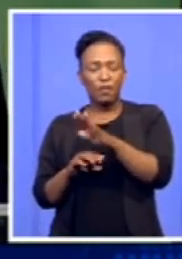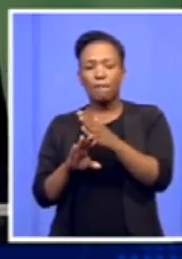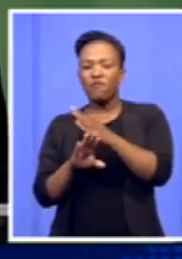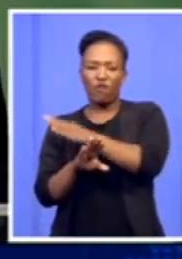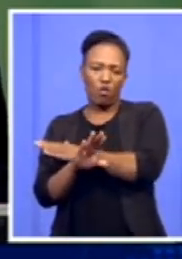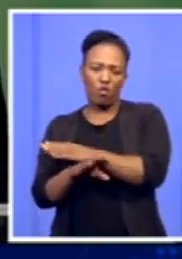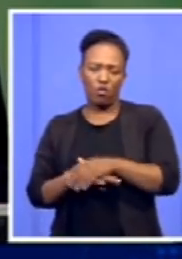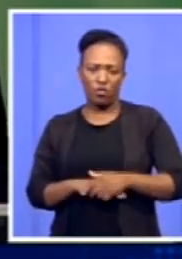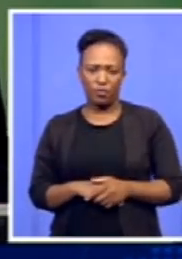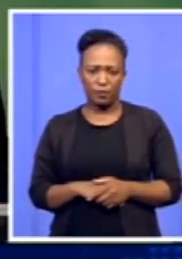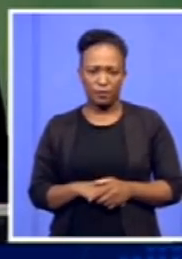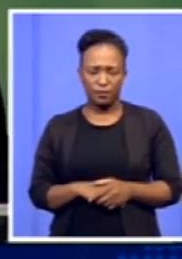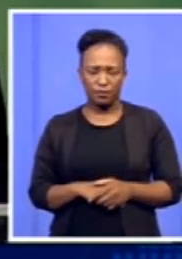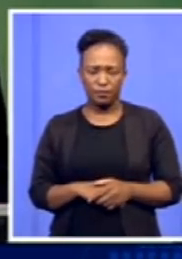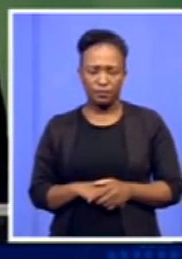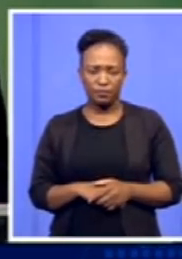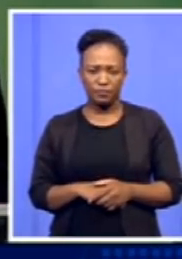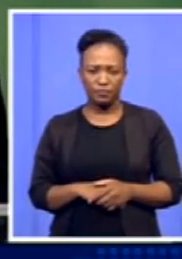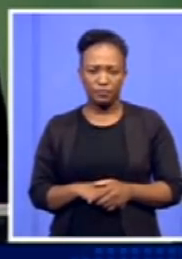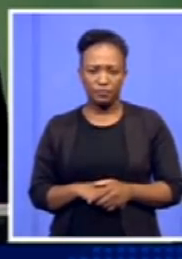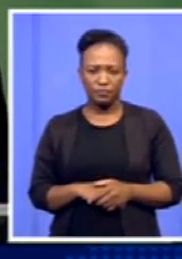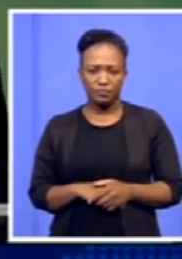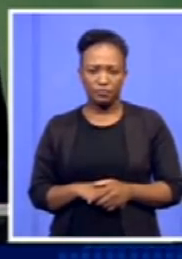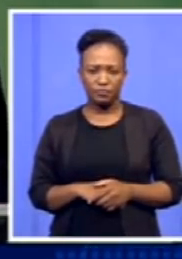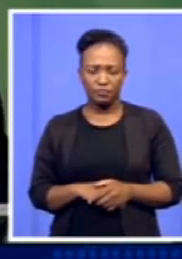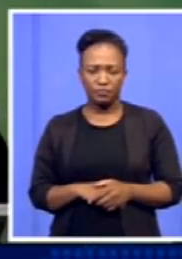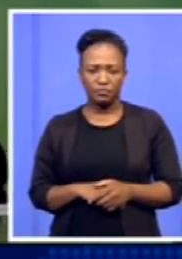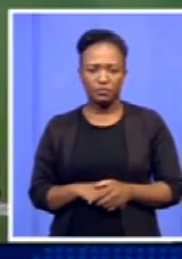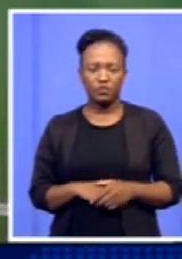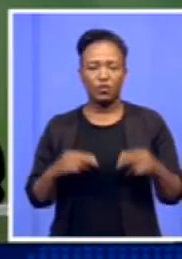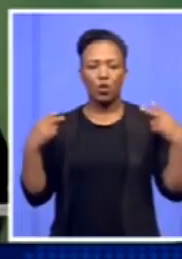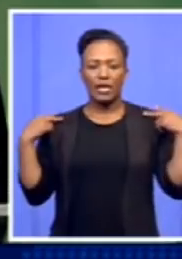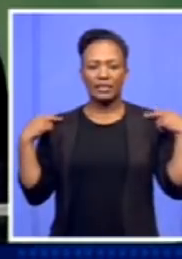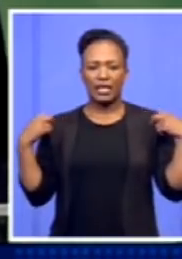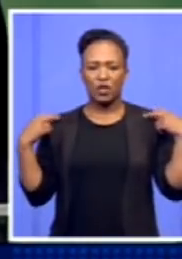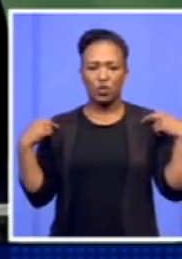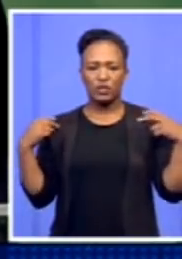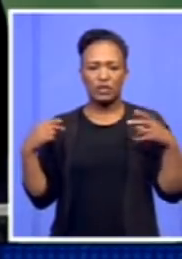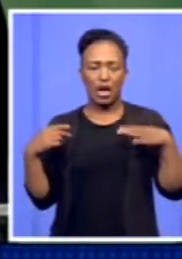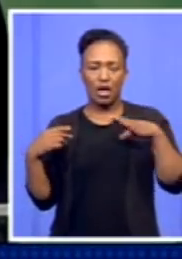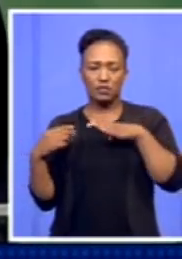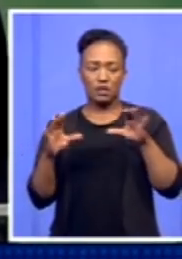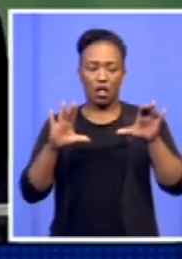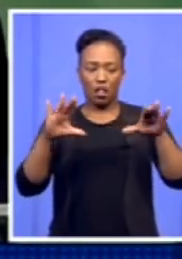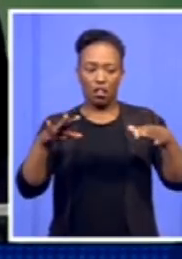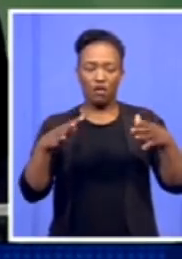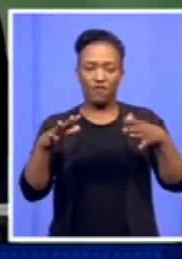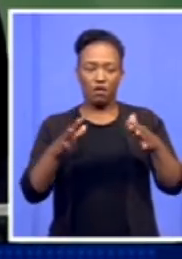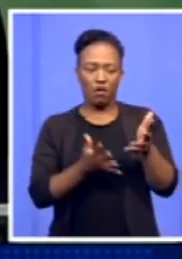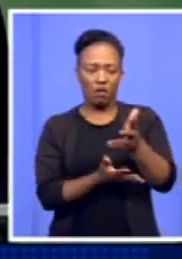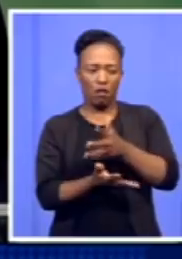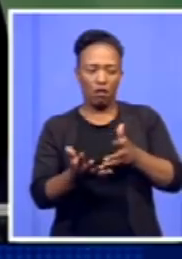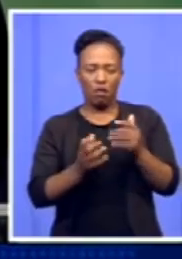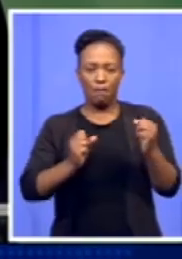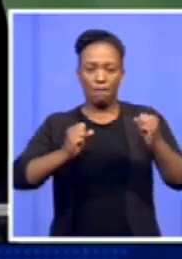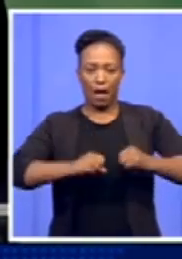And after the Security Council resolution was adopted, we were able to conclude a number of agreements